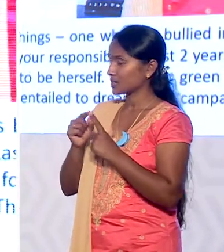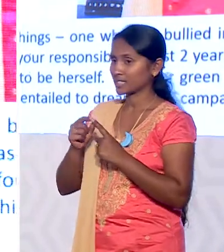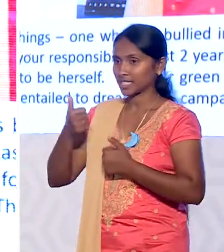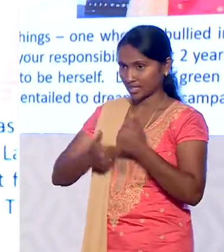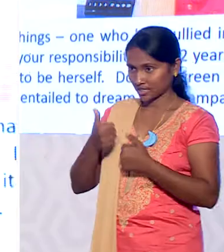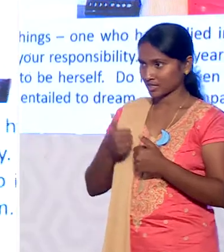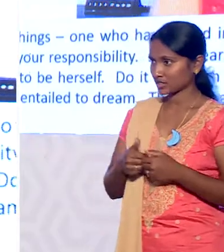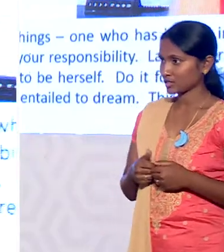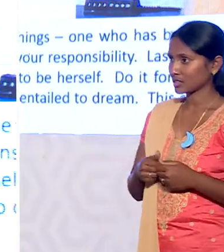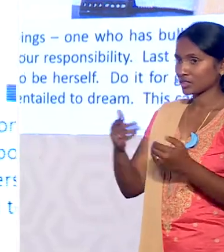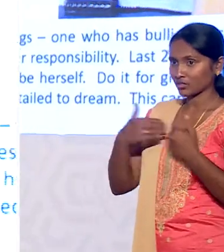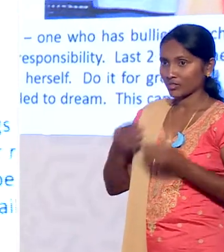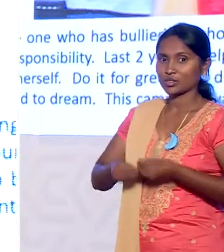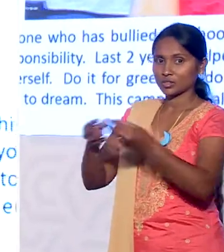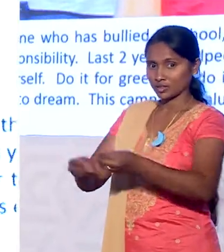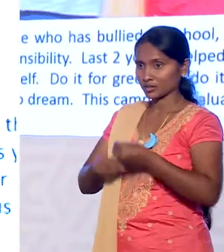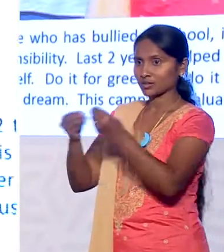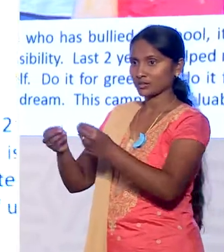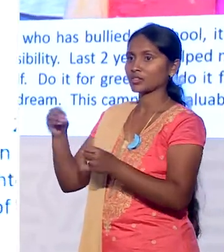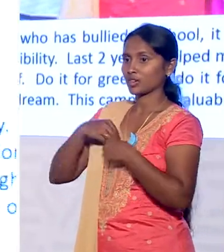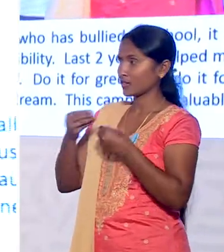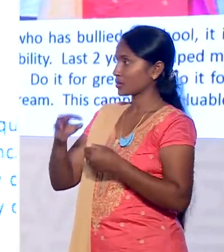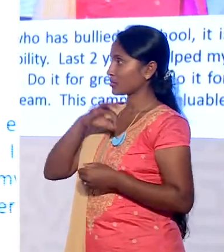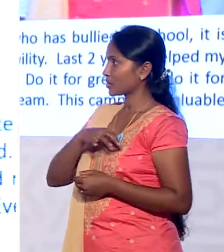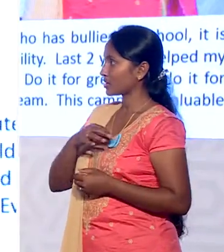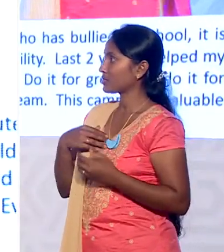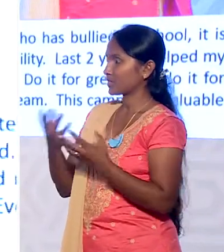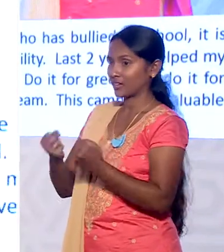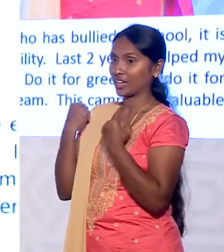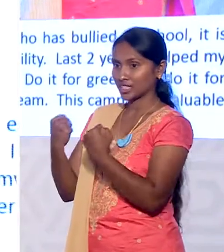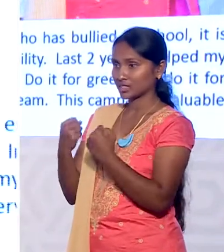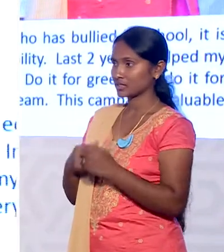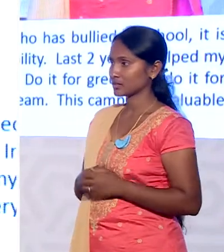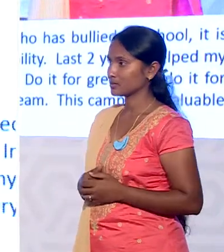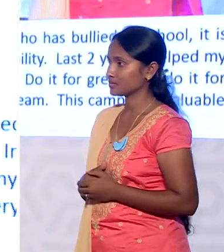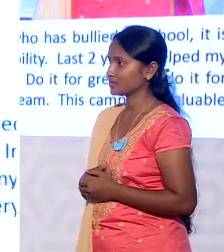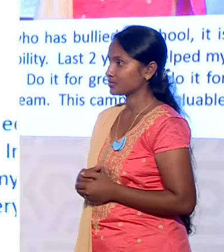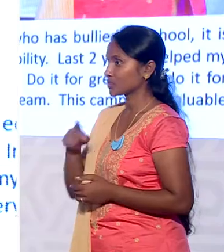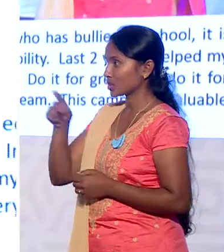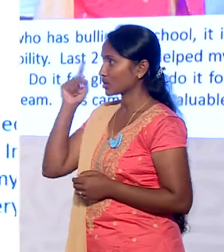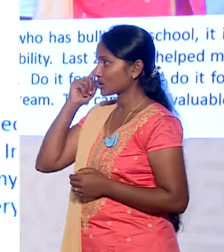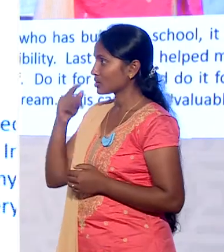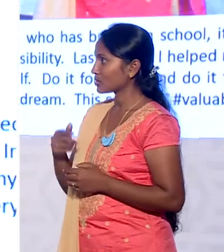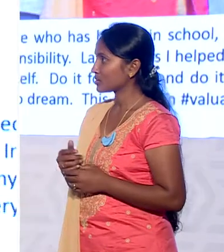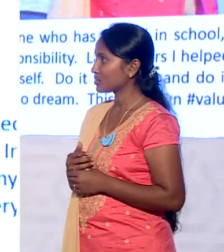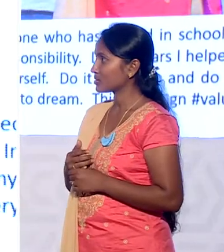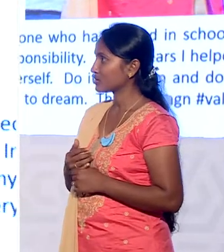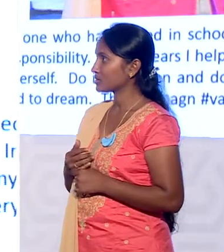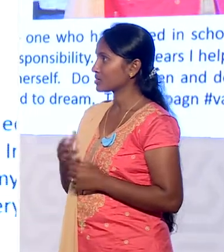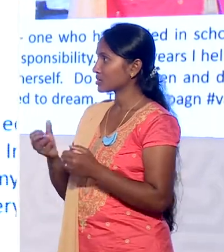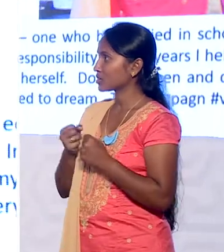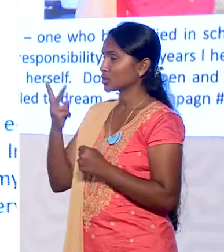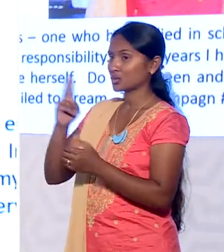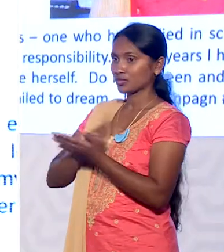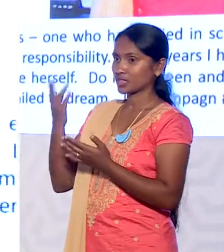talent, and we have contribution, and we have ability, and we have potential. And you know something, as I stand here only 2 weeks